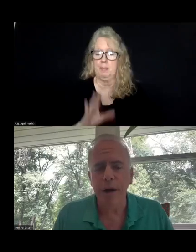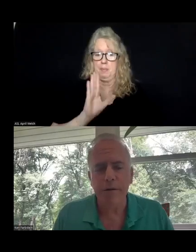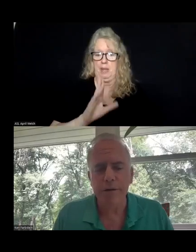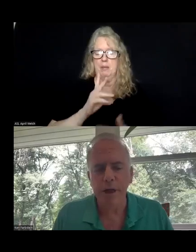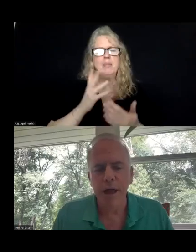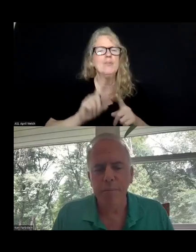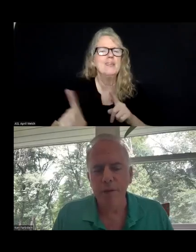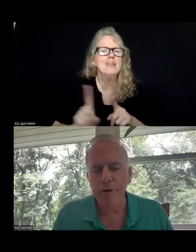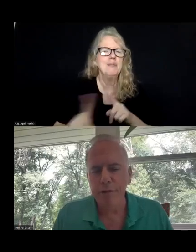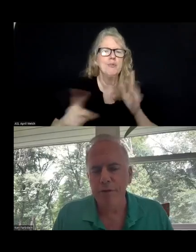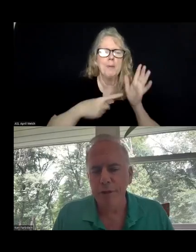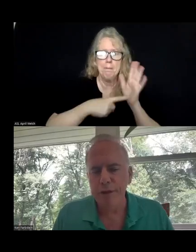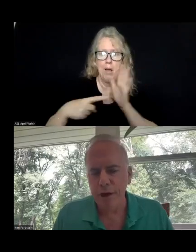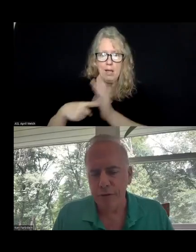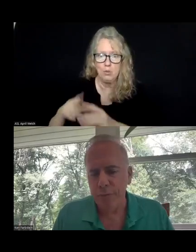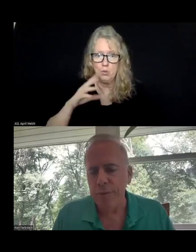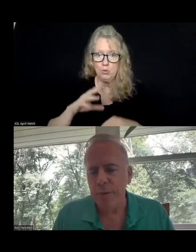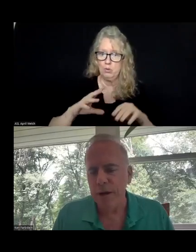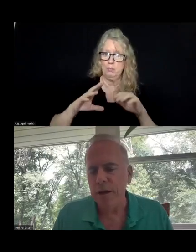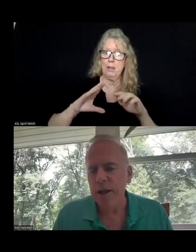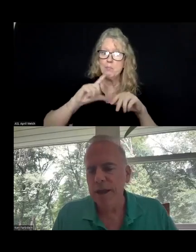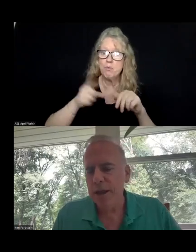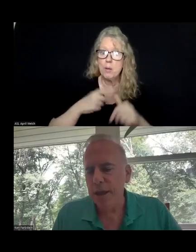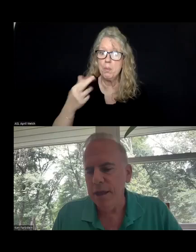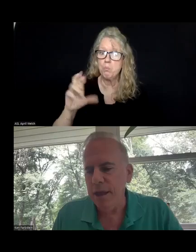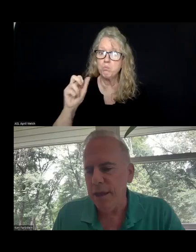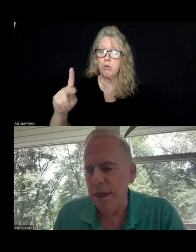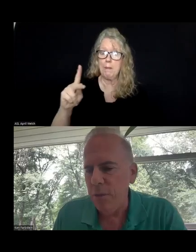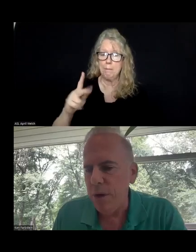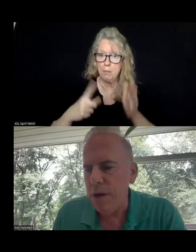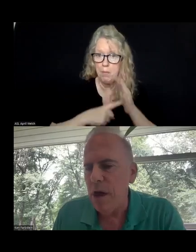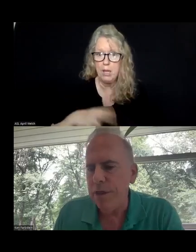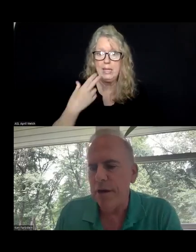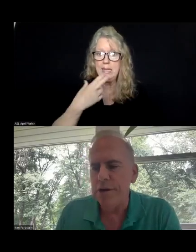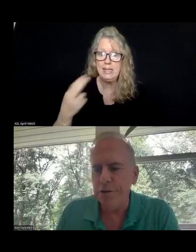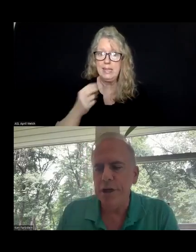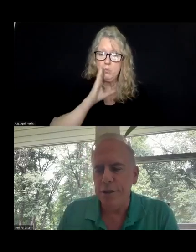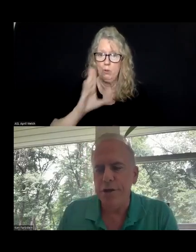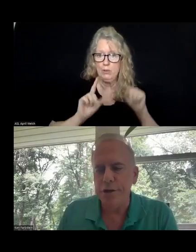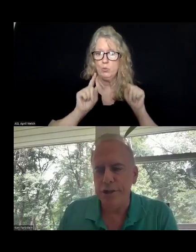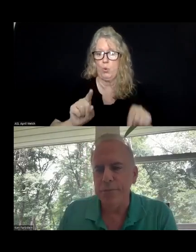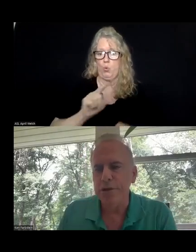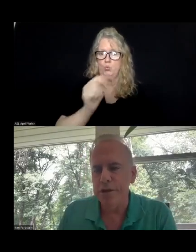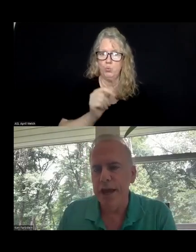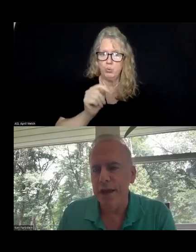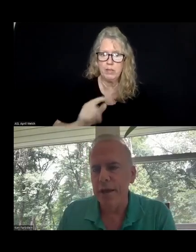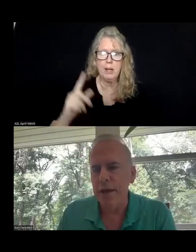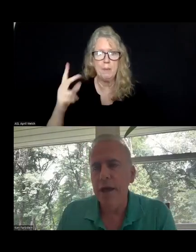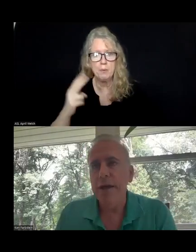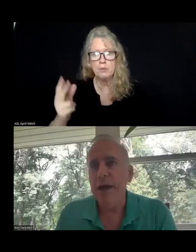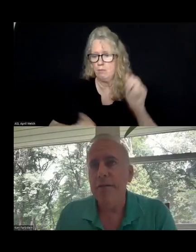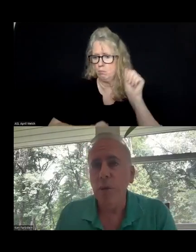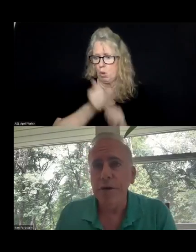different models, but for the PrEP model, he would go there on Tuesdays and Thursdays most of the